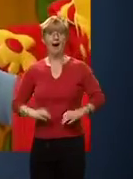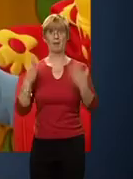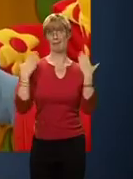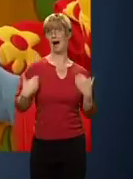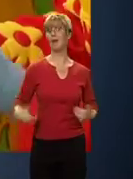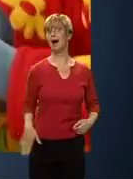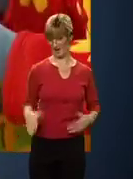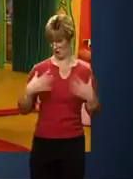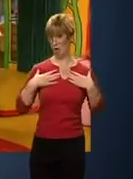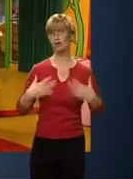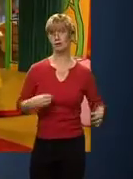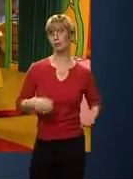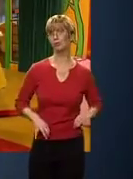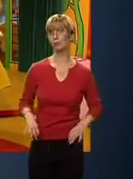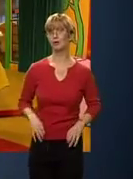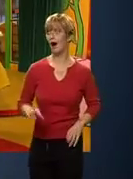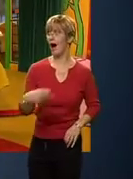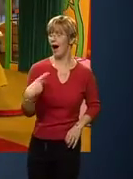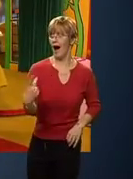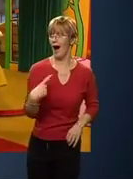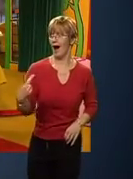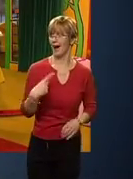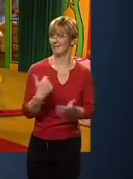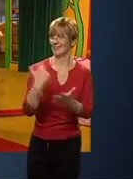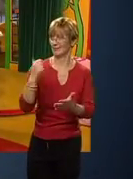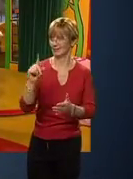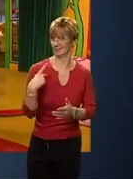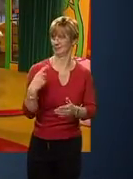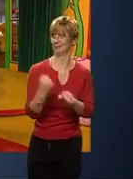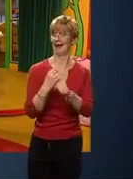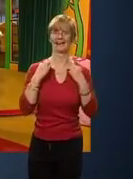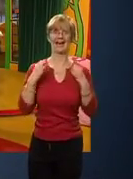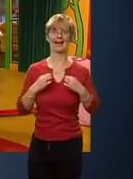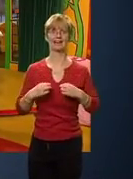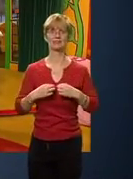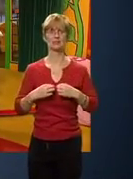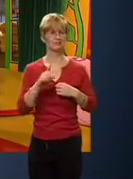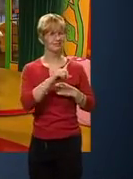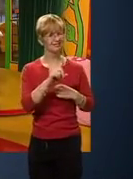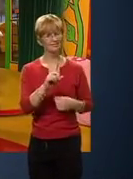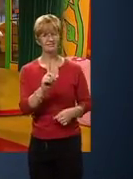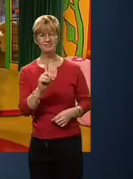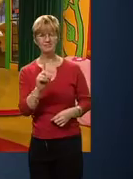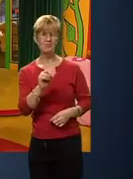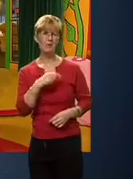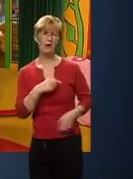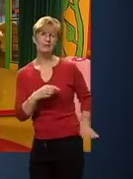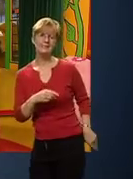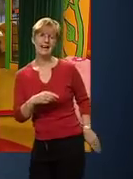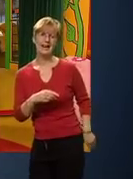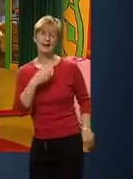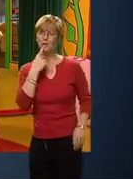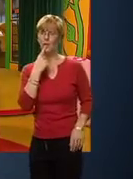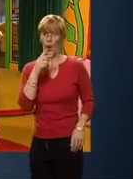in shells. We could make a lovely necklace. Oh, yes! Oh, but what about our tails?